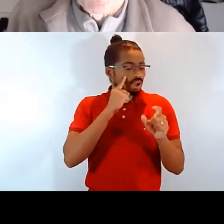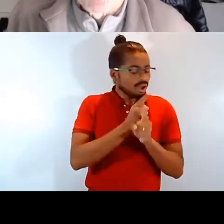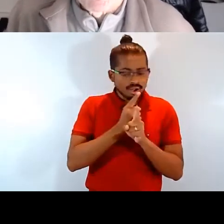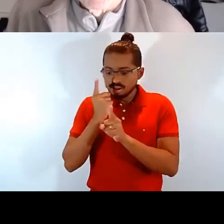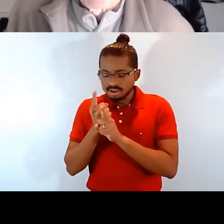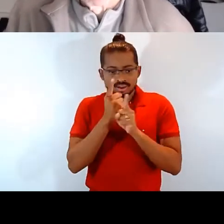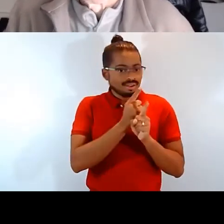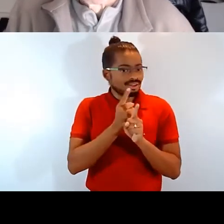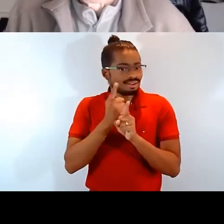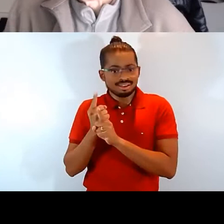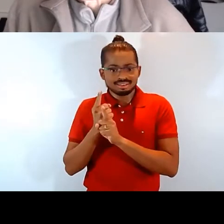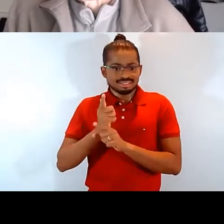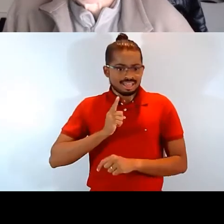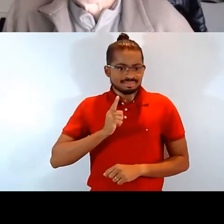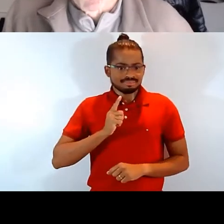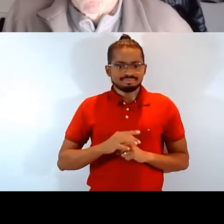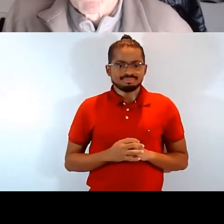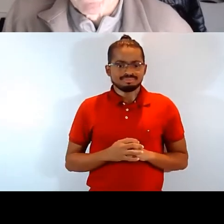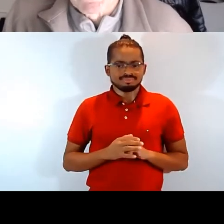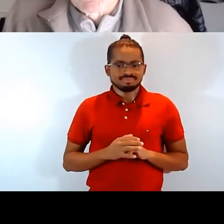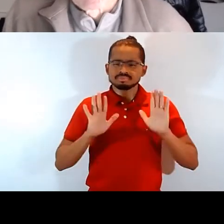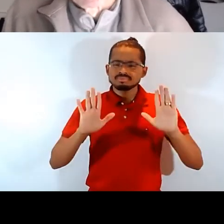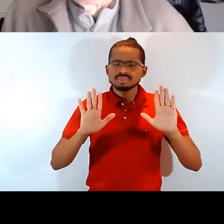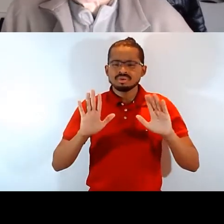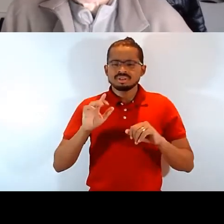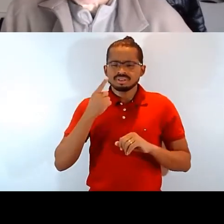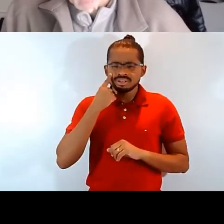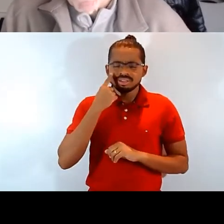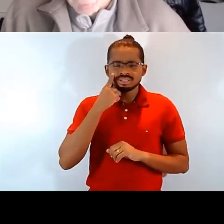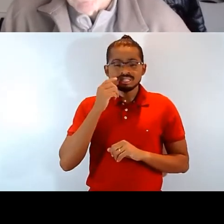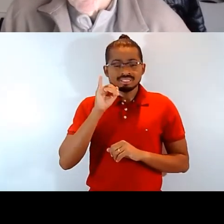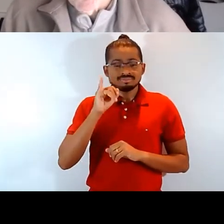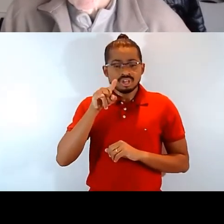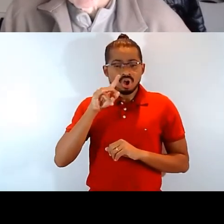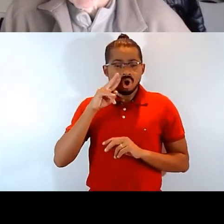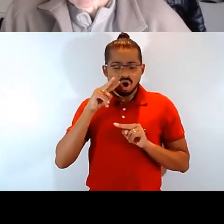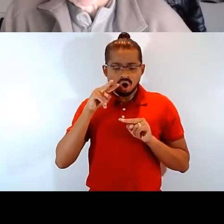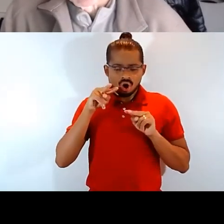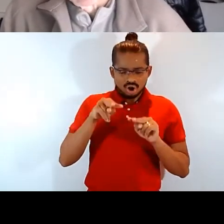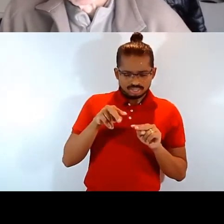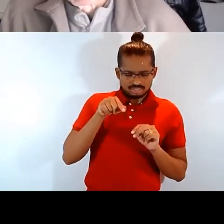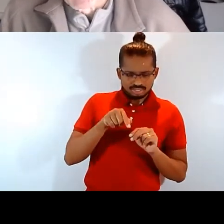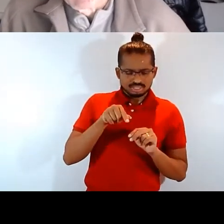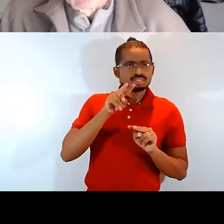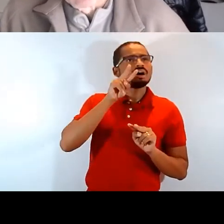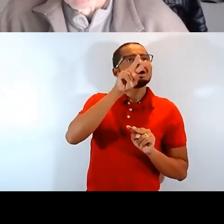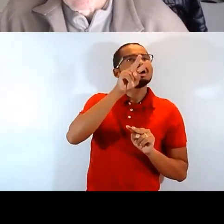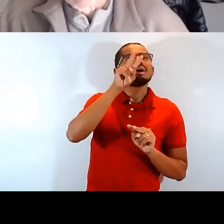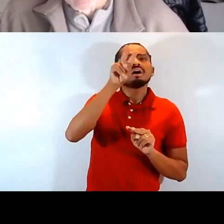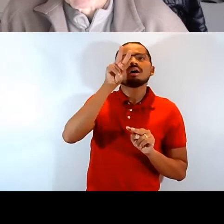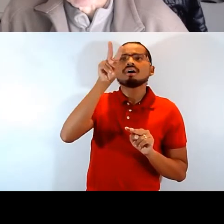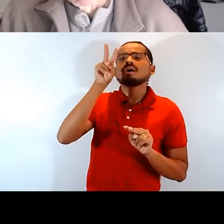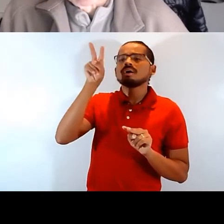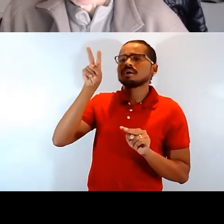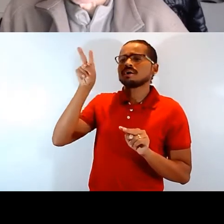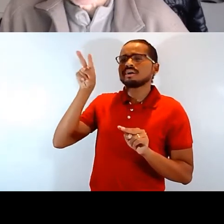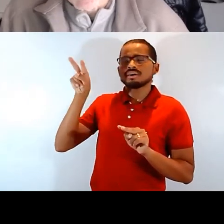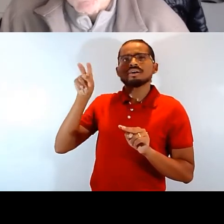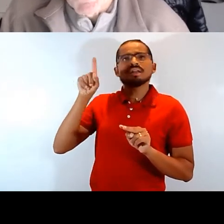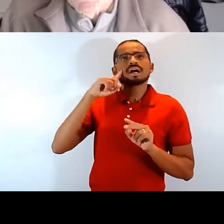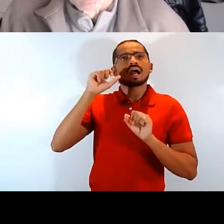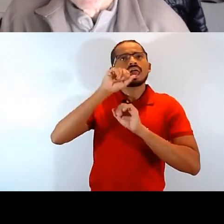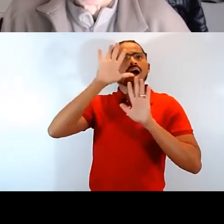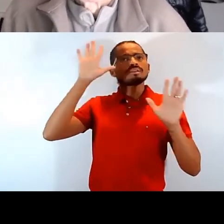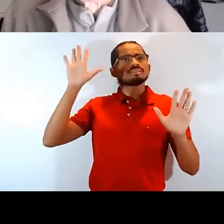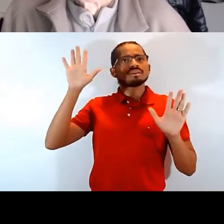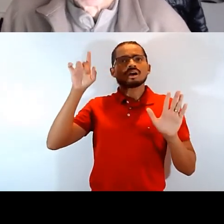view. If you look at the same object from a different angle, it helps you see more clearly things that remain